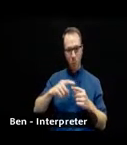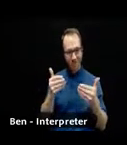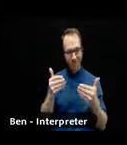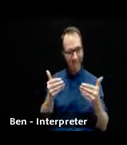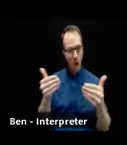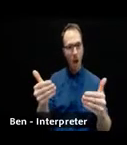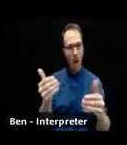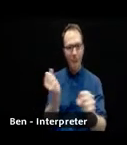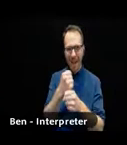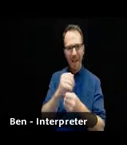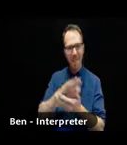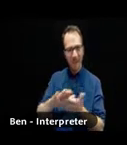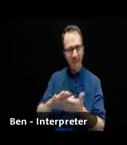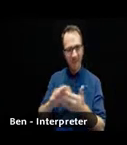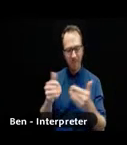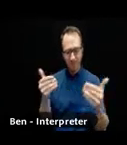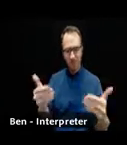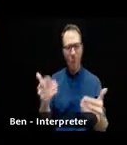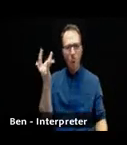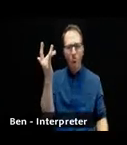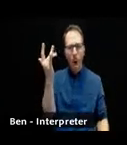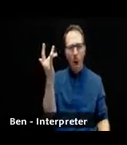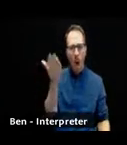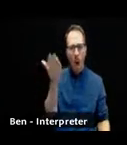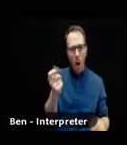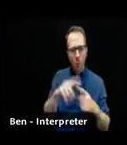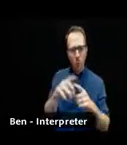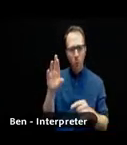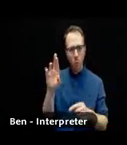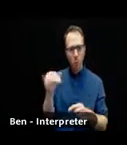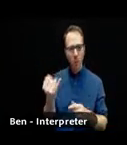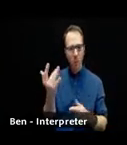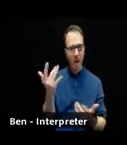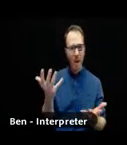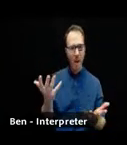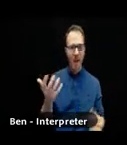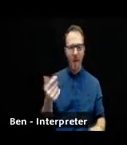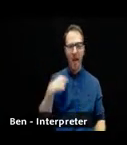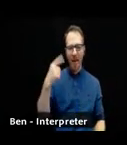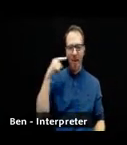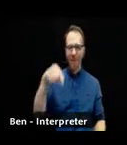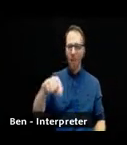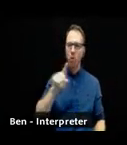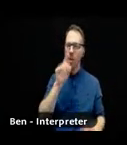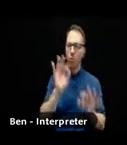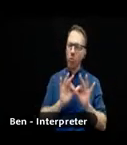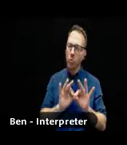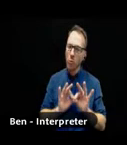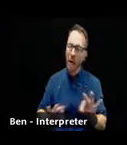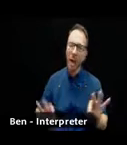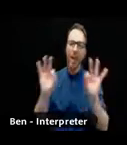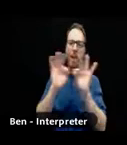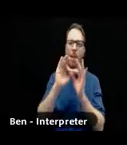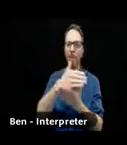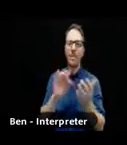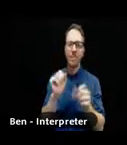And, why is it that you want to do this? I think that this is a really critical piece of the